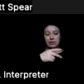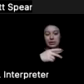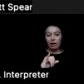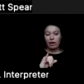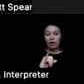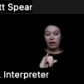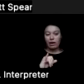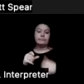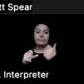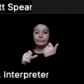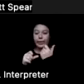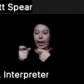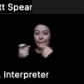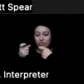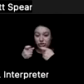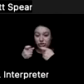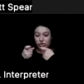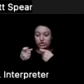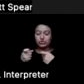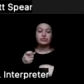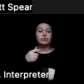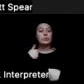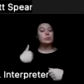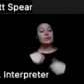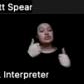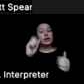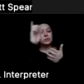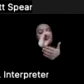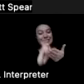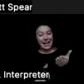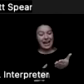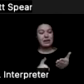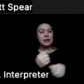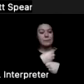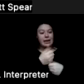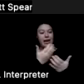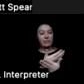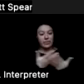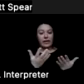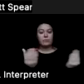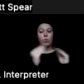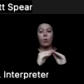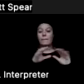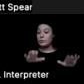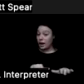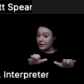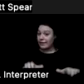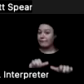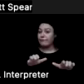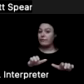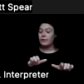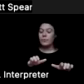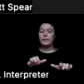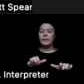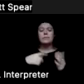to design ways to make things more efficient and more productive. But sometimes we need to take a step back and realize that what we might be designing, and